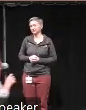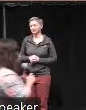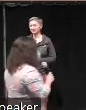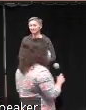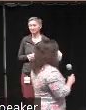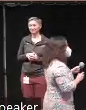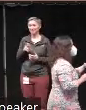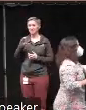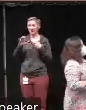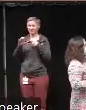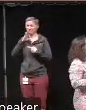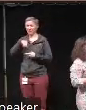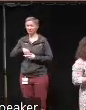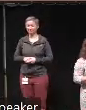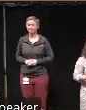Pardon me.